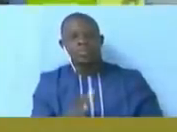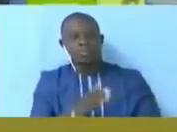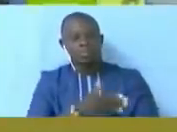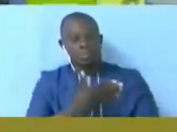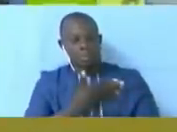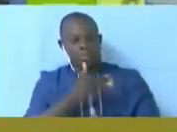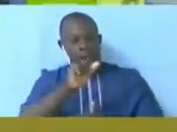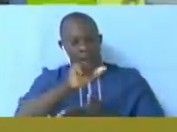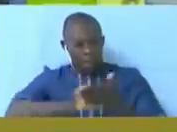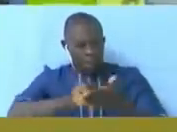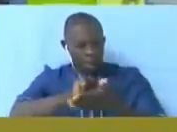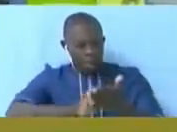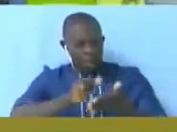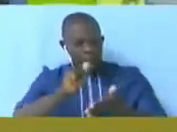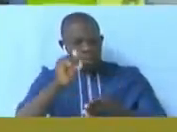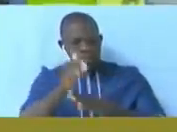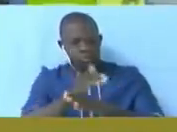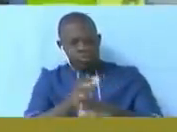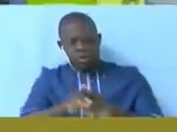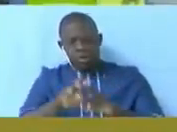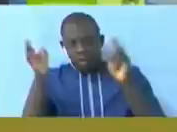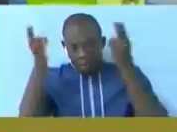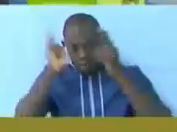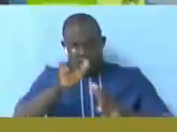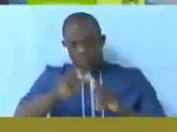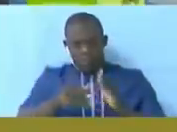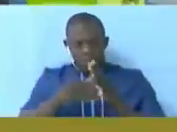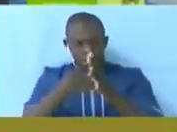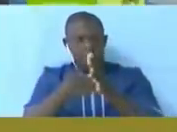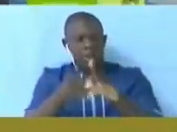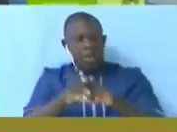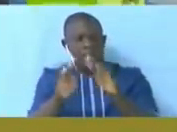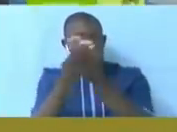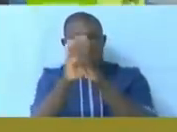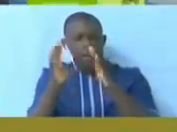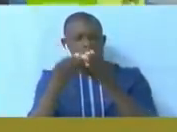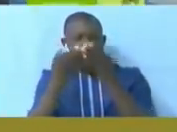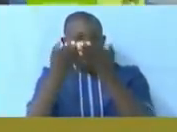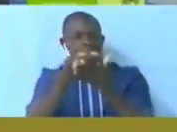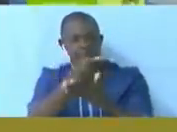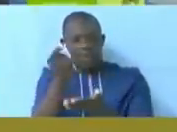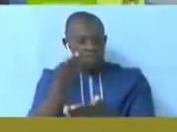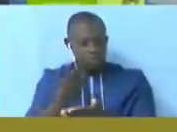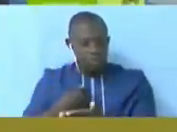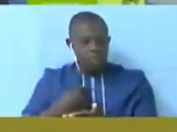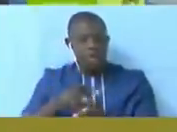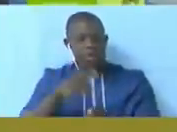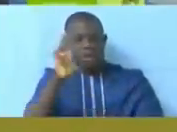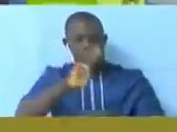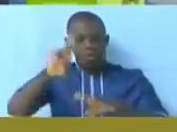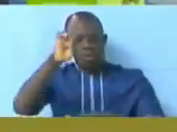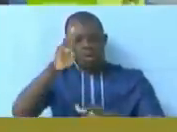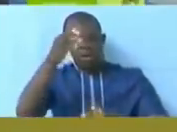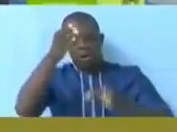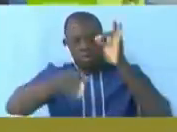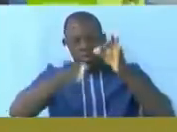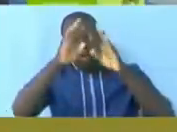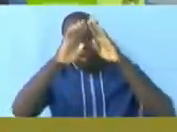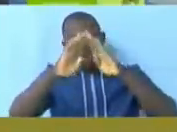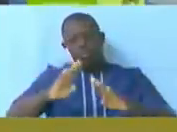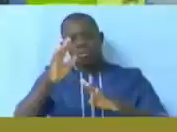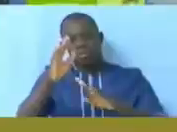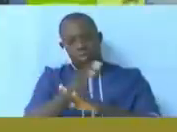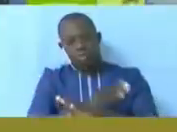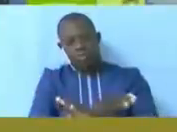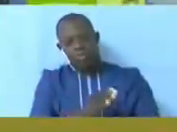Andu watumo balango bedending wo bail kunyala kitibunda bato kabalang Justice